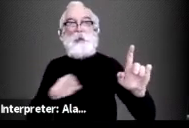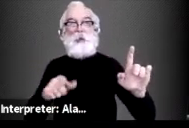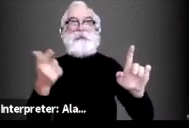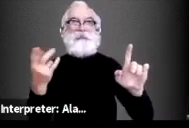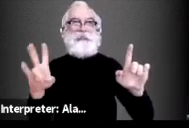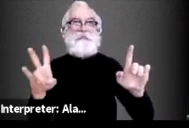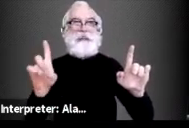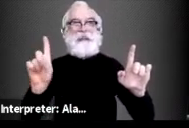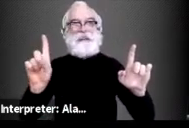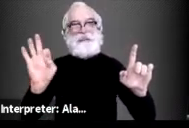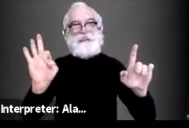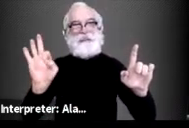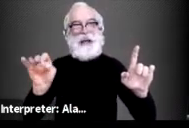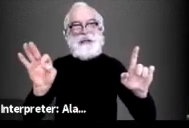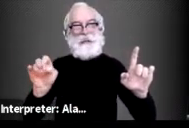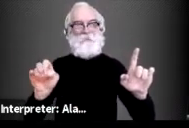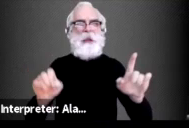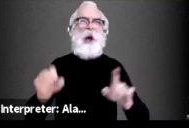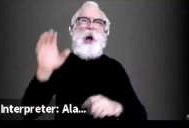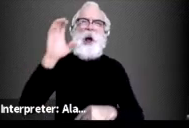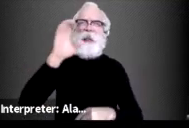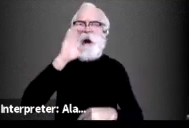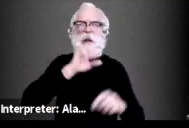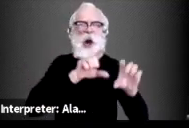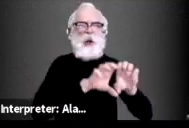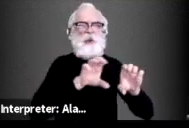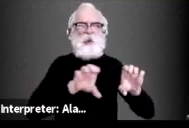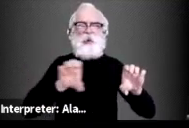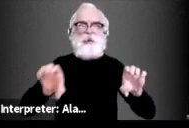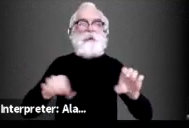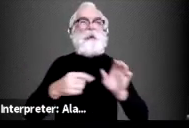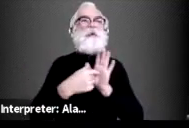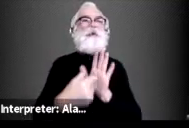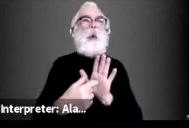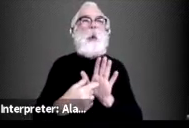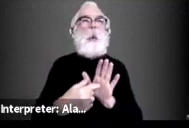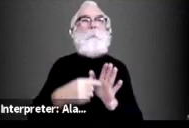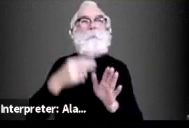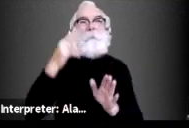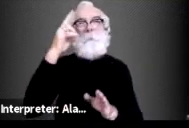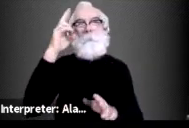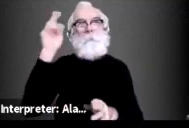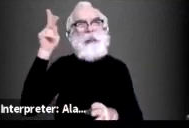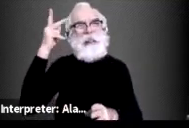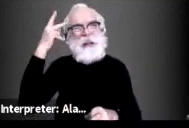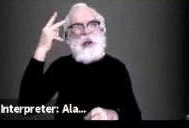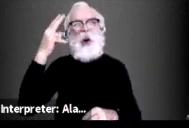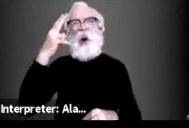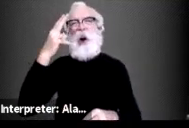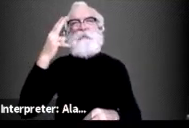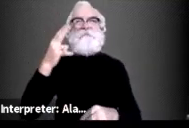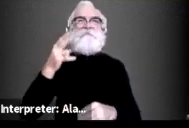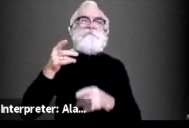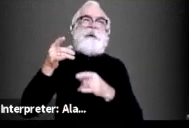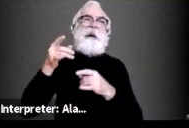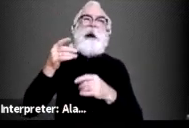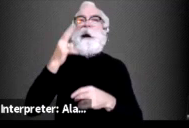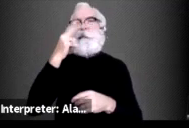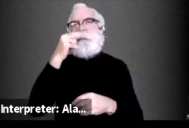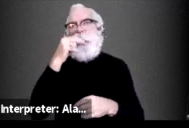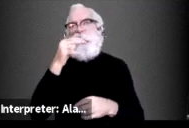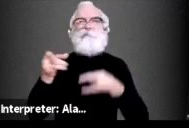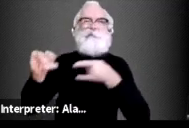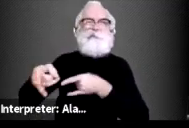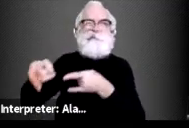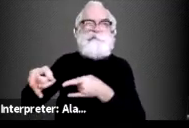cartoons represent the political humor and satire of the day. In most cases, to get the joke, to comprehend why it